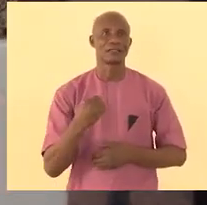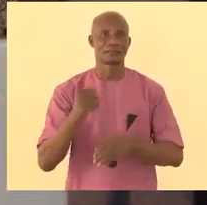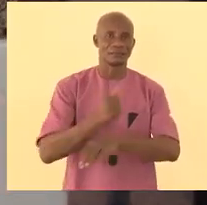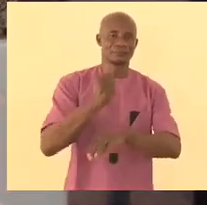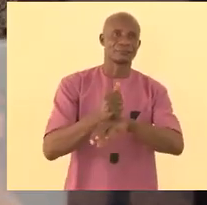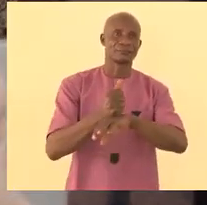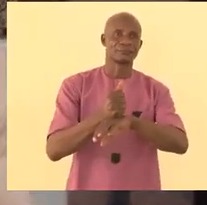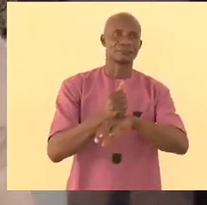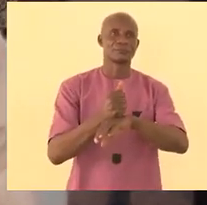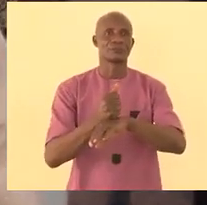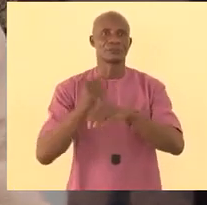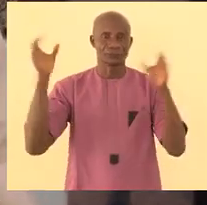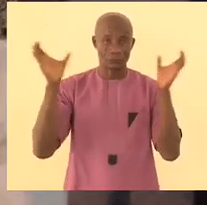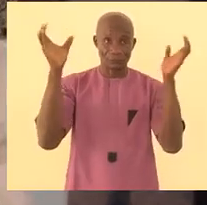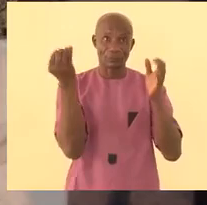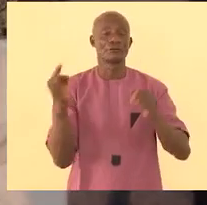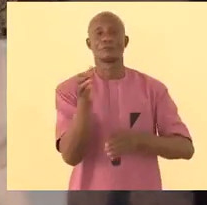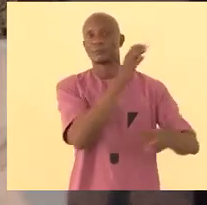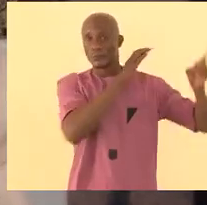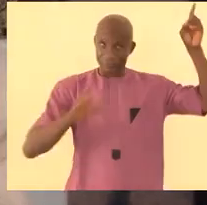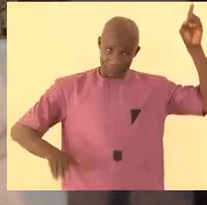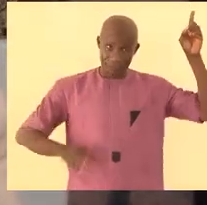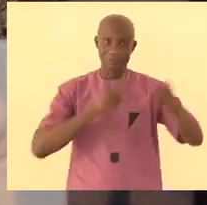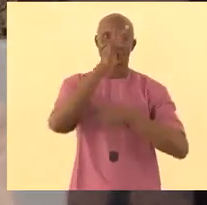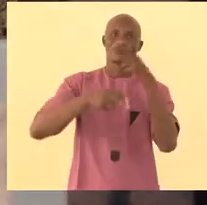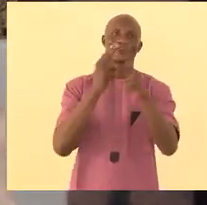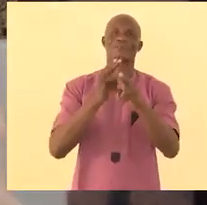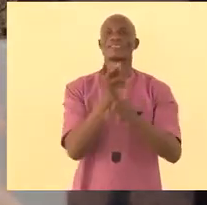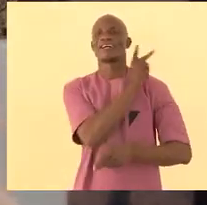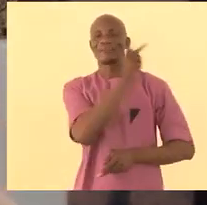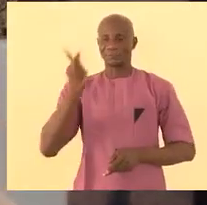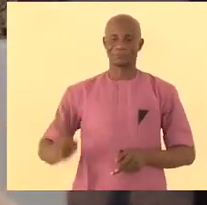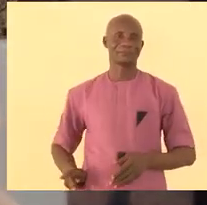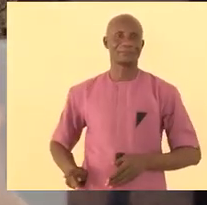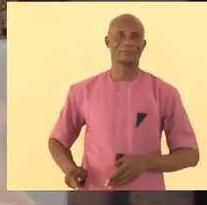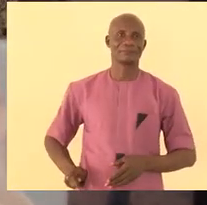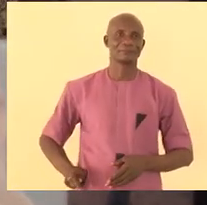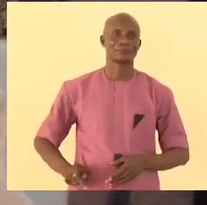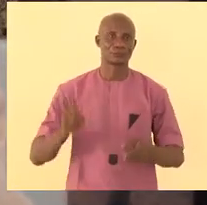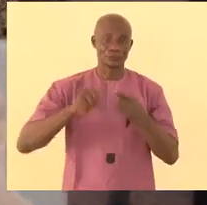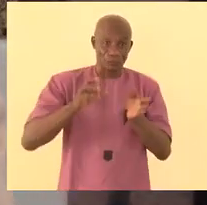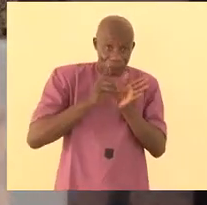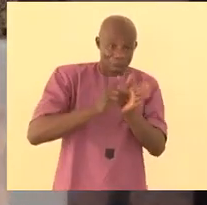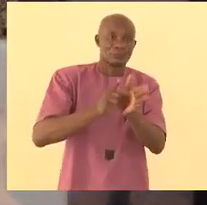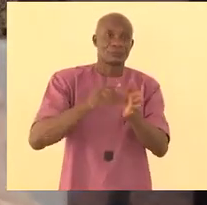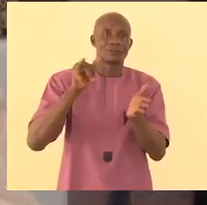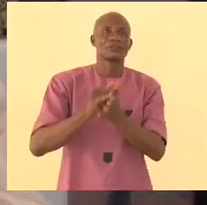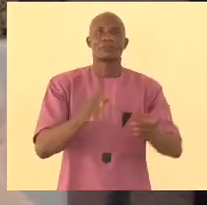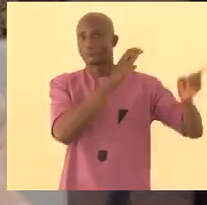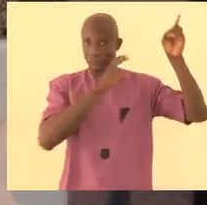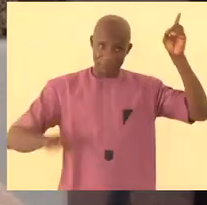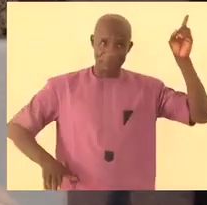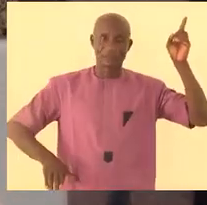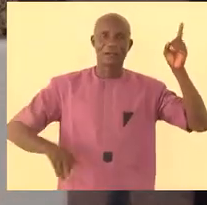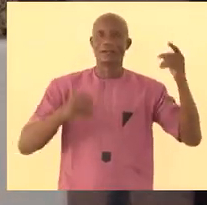he instituted the solemnity of Christ the Universal King to demonstrate that Christ